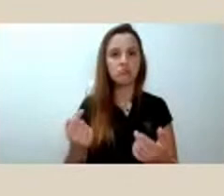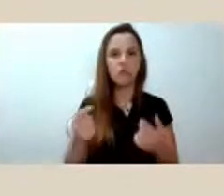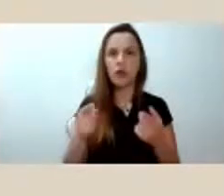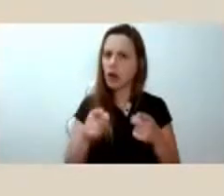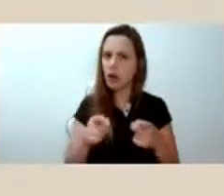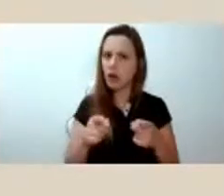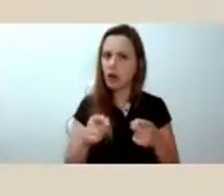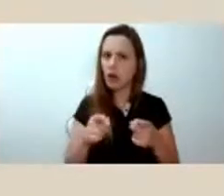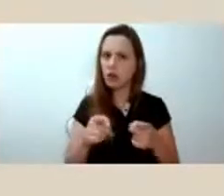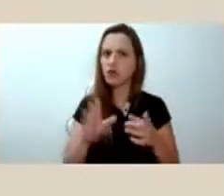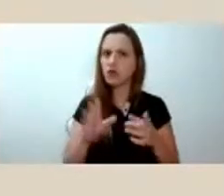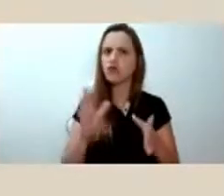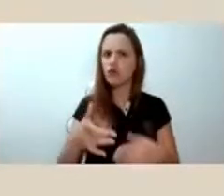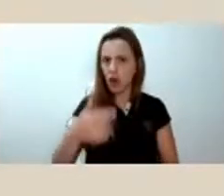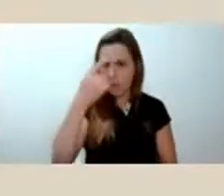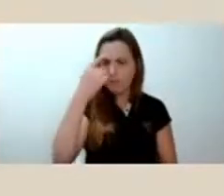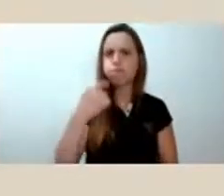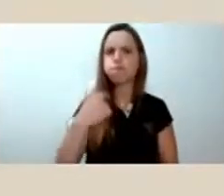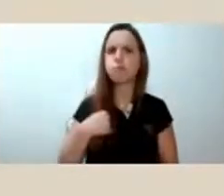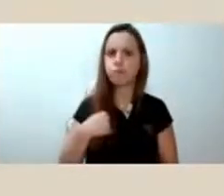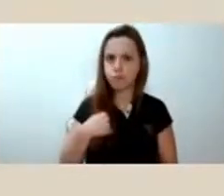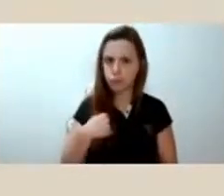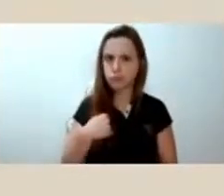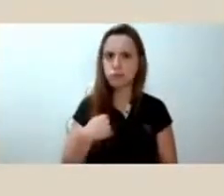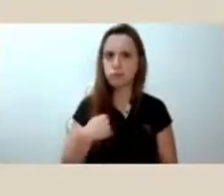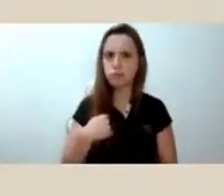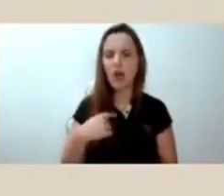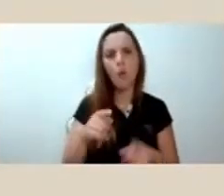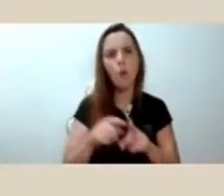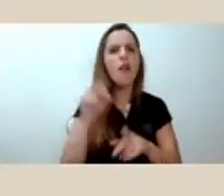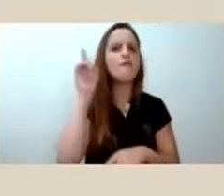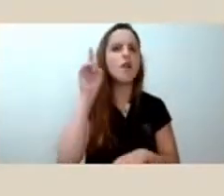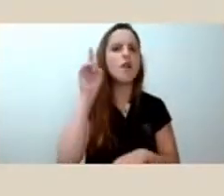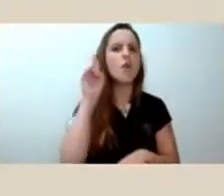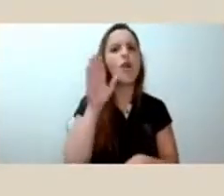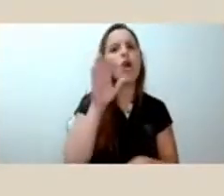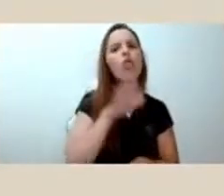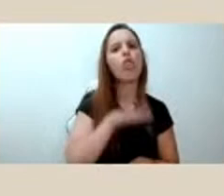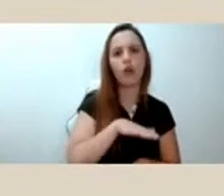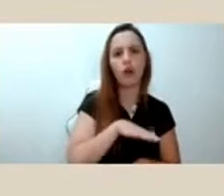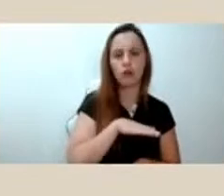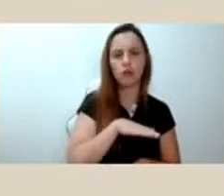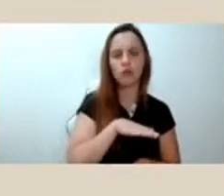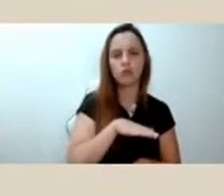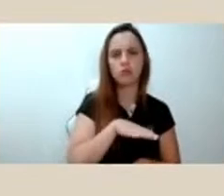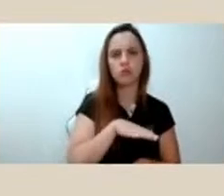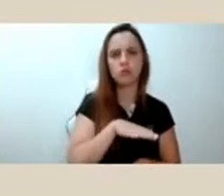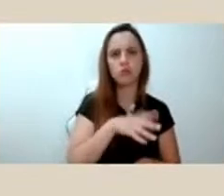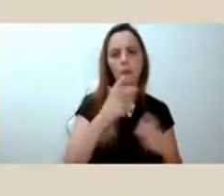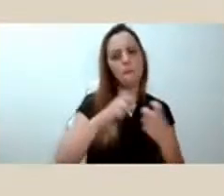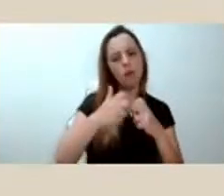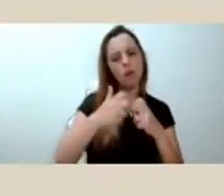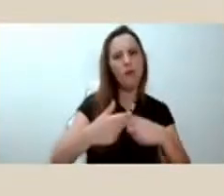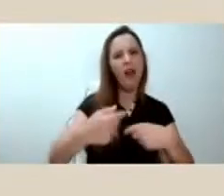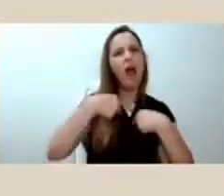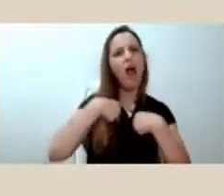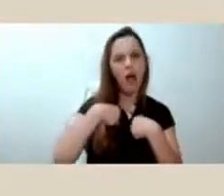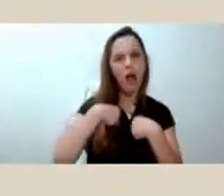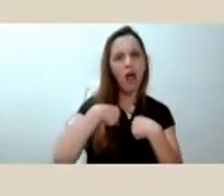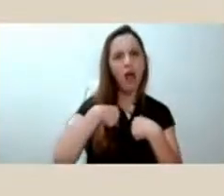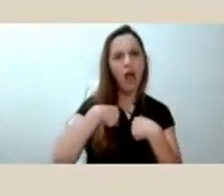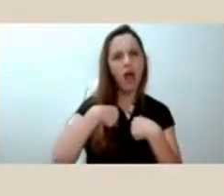aware that they value less, that there's some issue with them, and they have to find ways